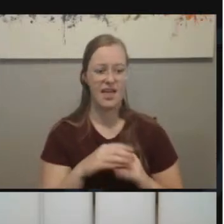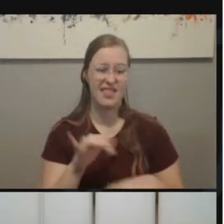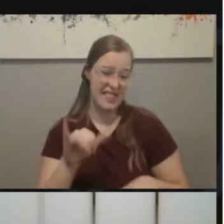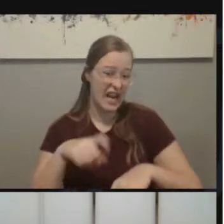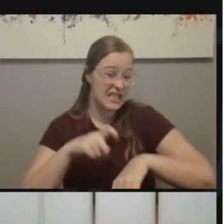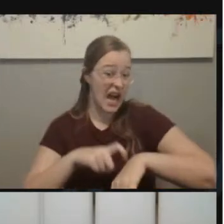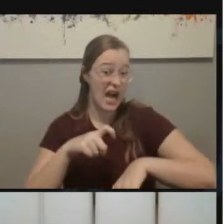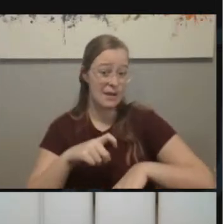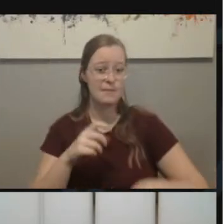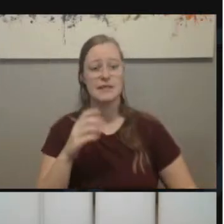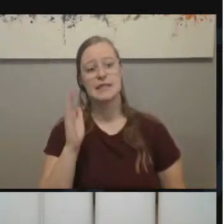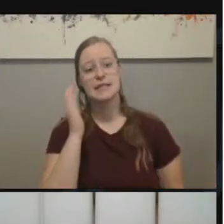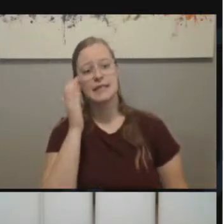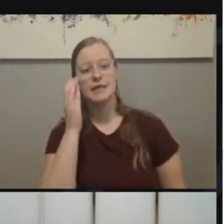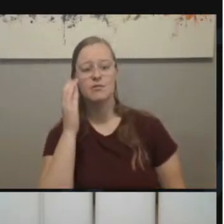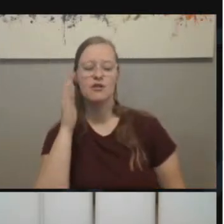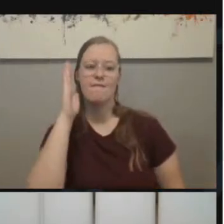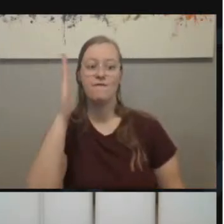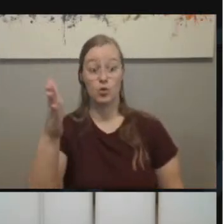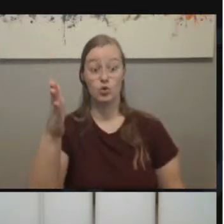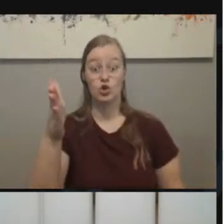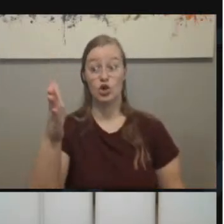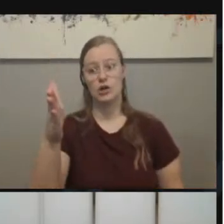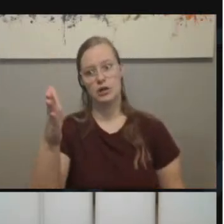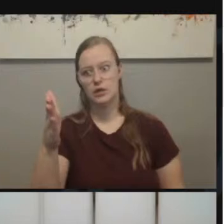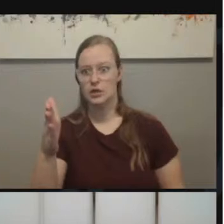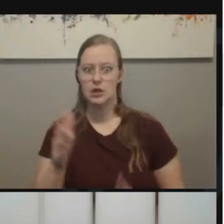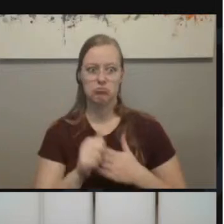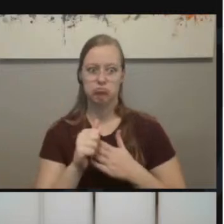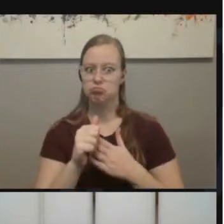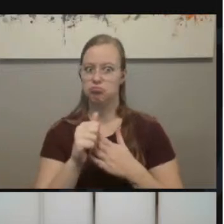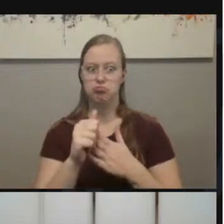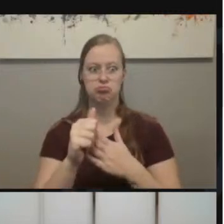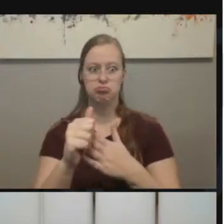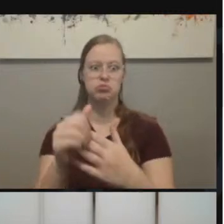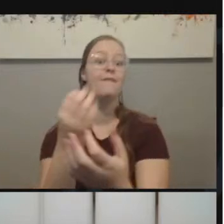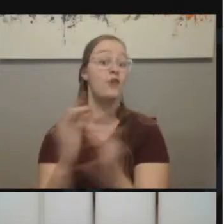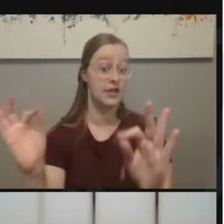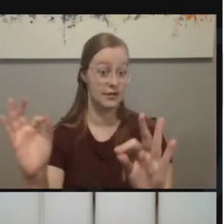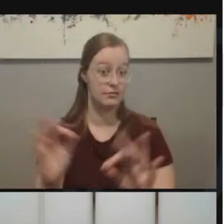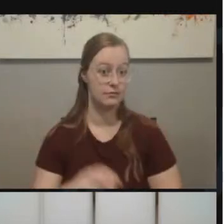seemed the future might lead to emancipation.